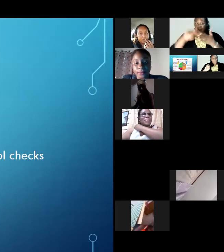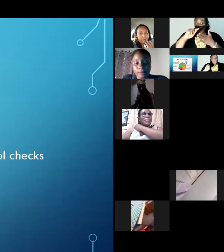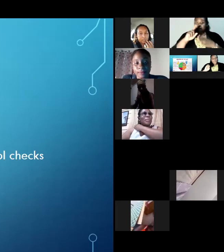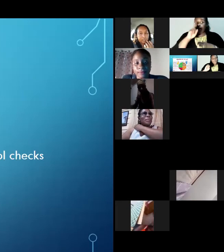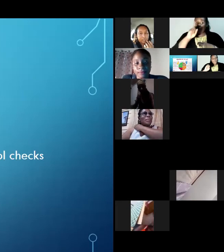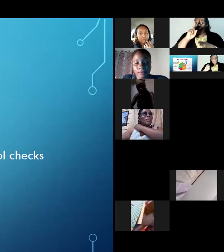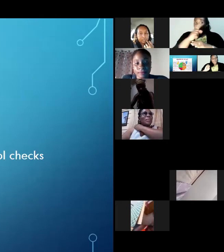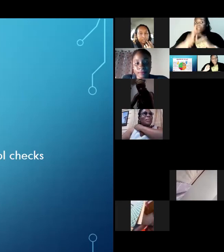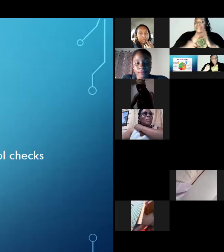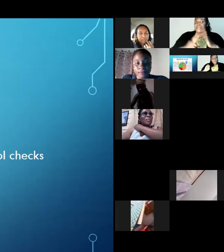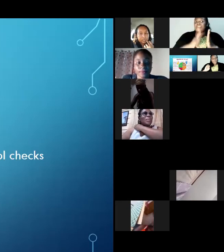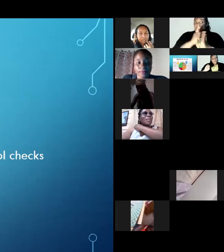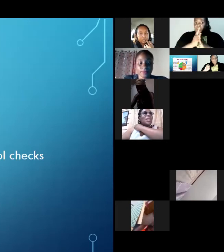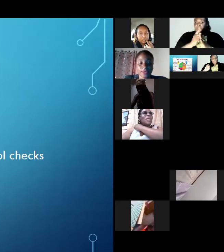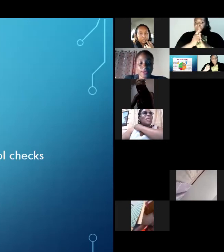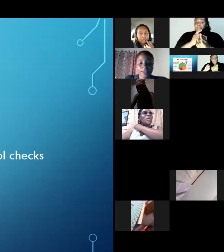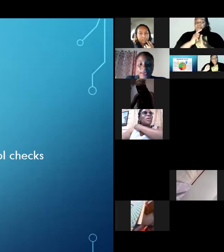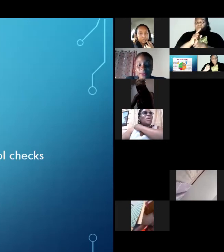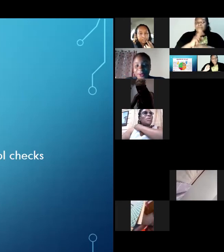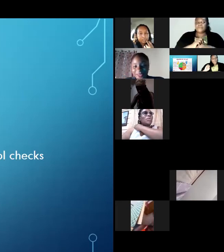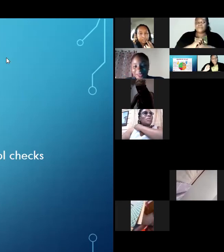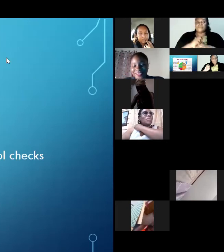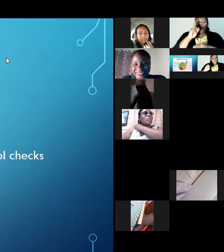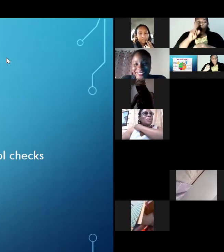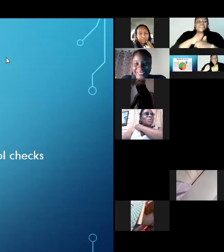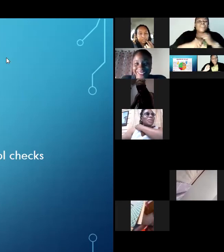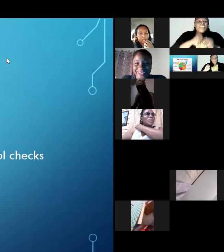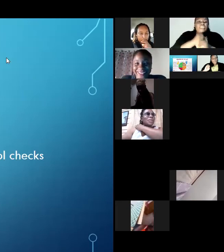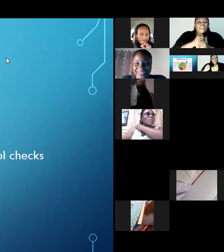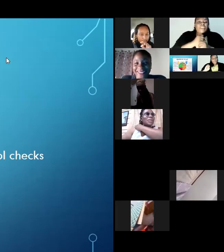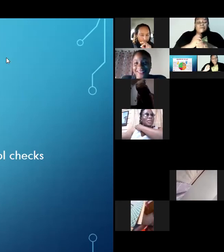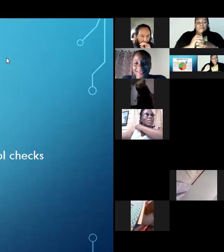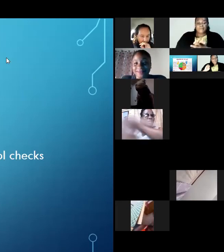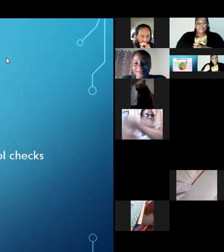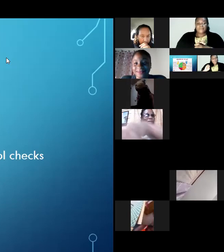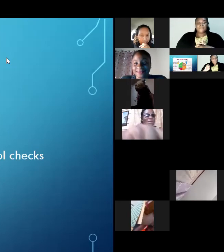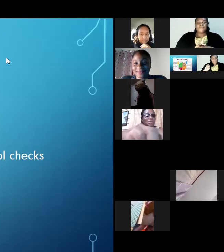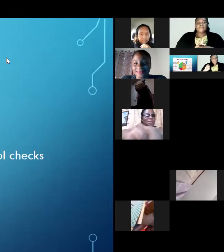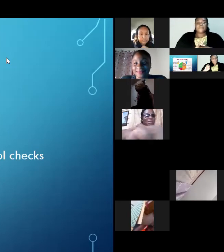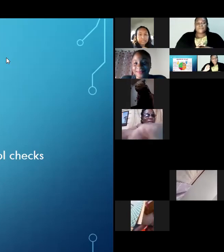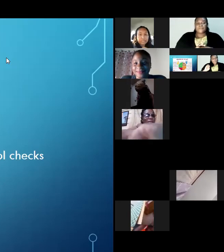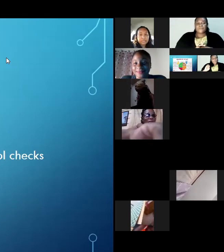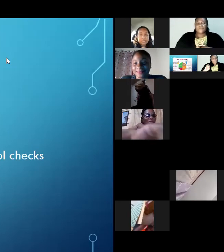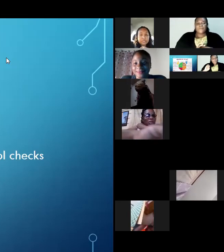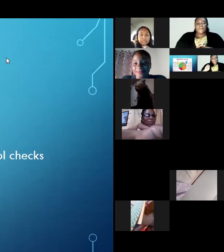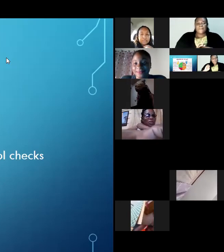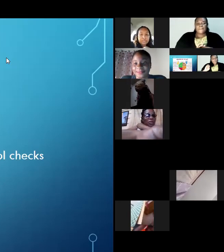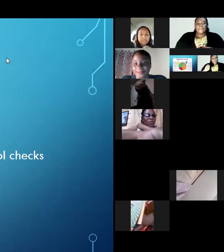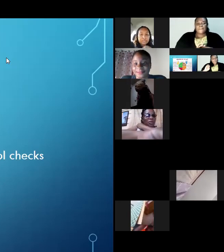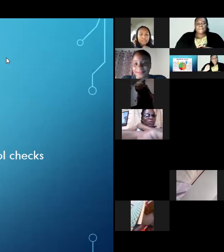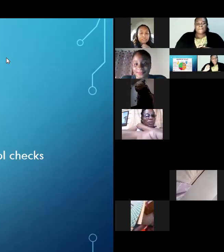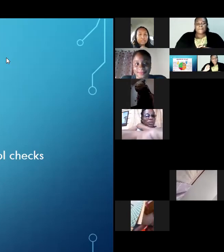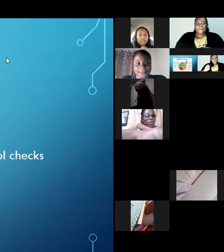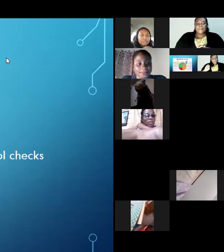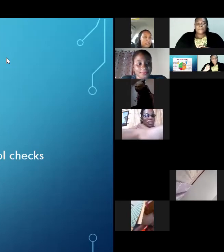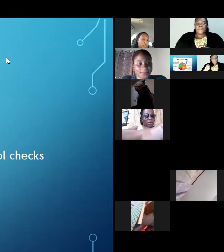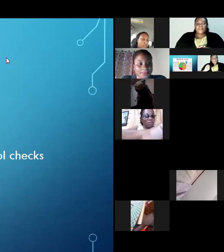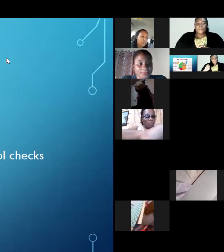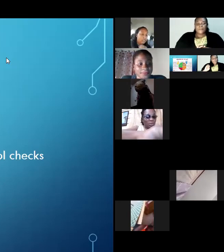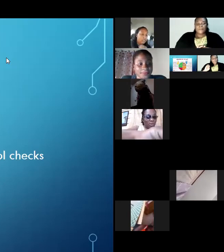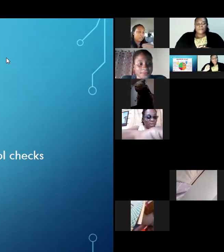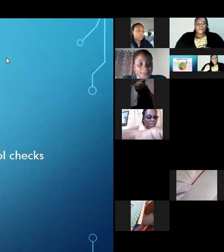Thank you. Thank you for your question.